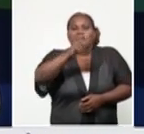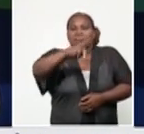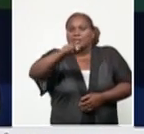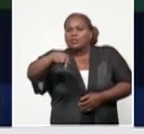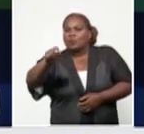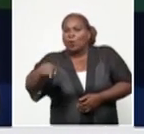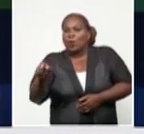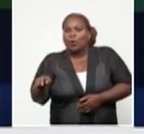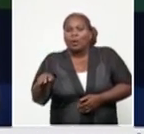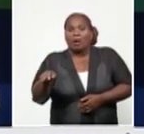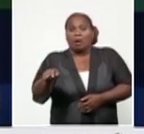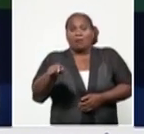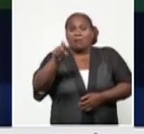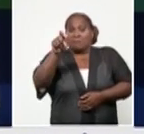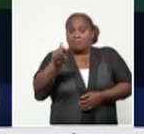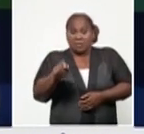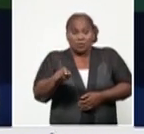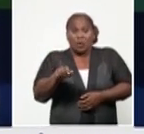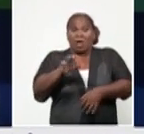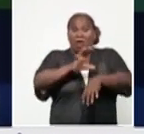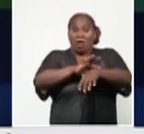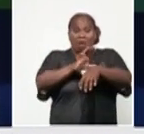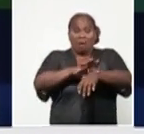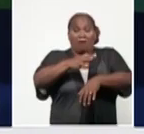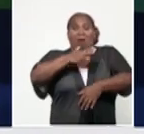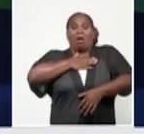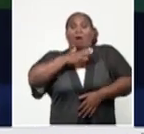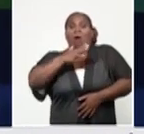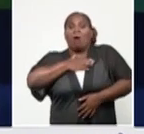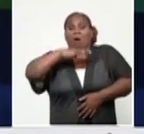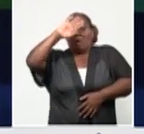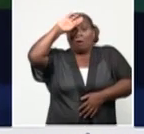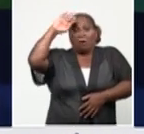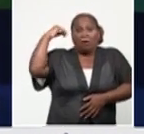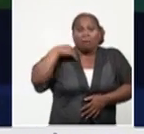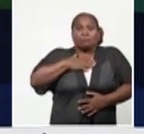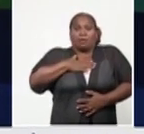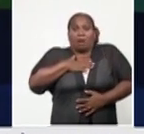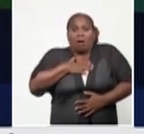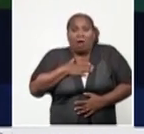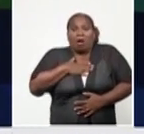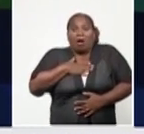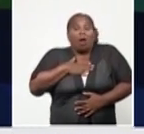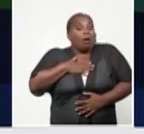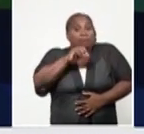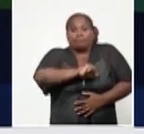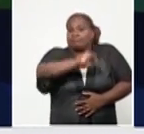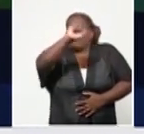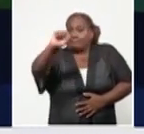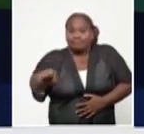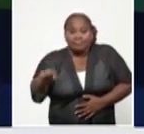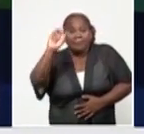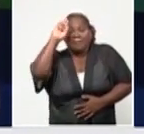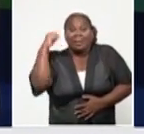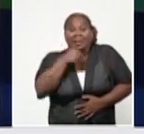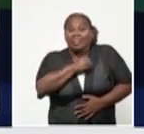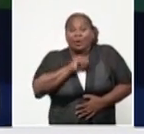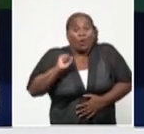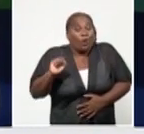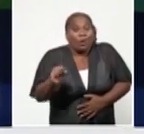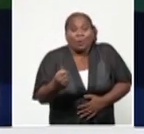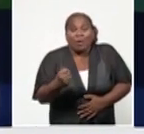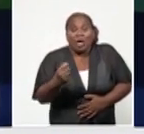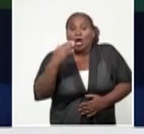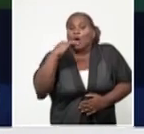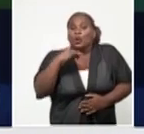must immediately seek medical treatment. And it's not just the risk that you may pose to those around you, but